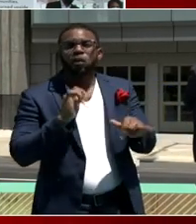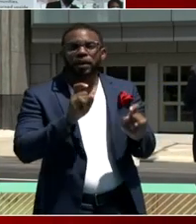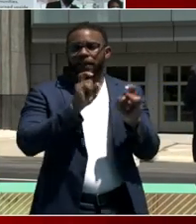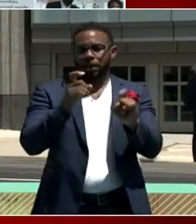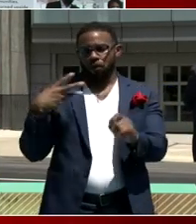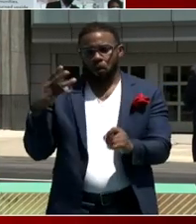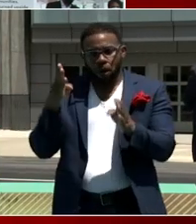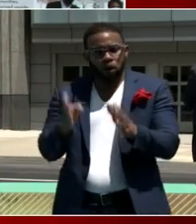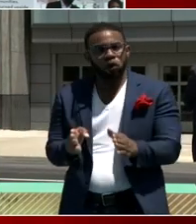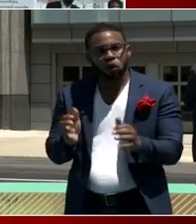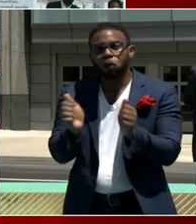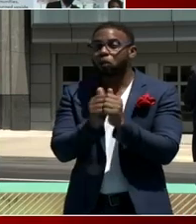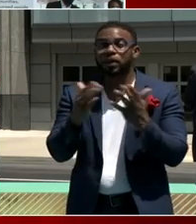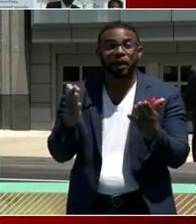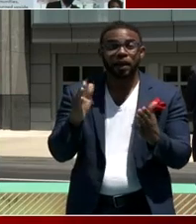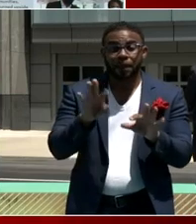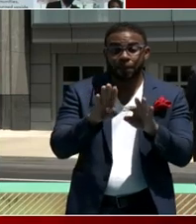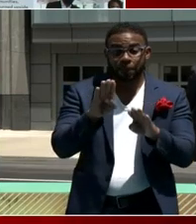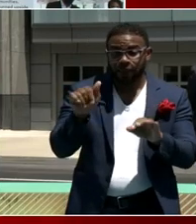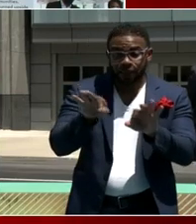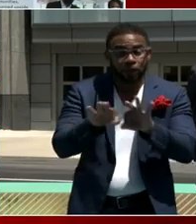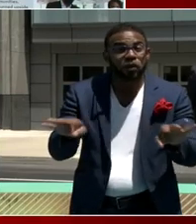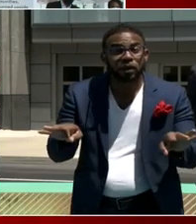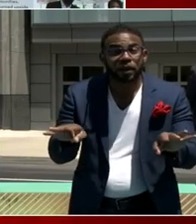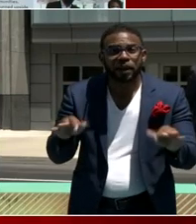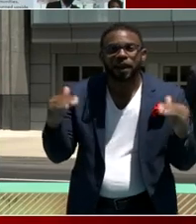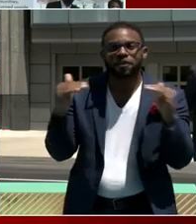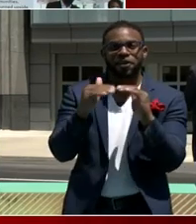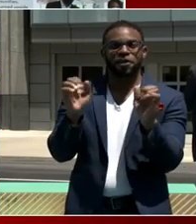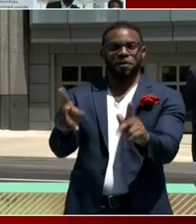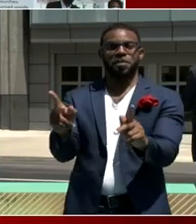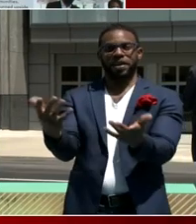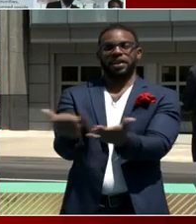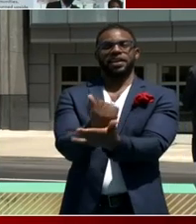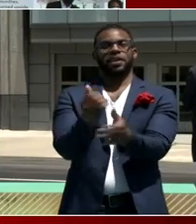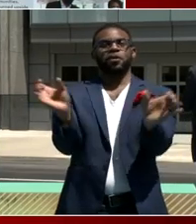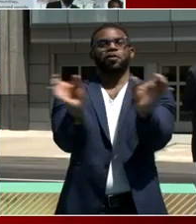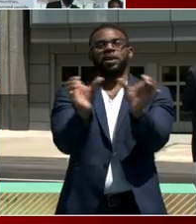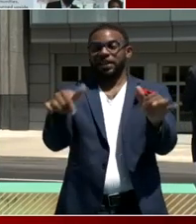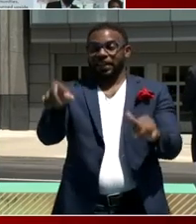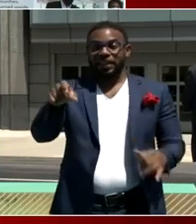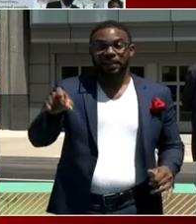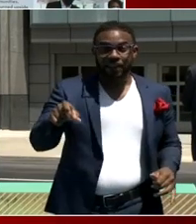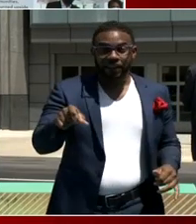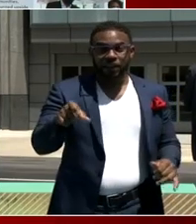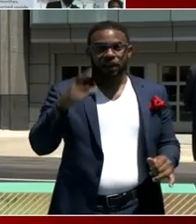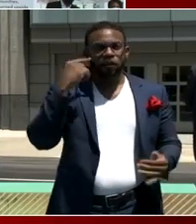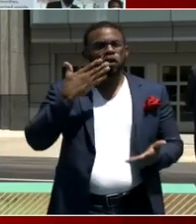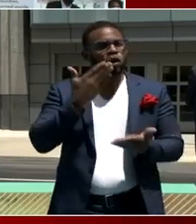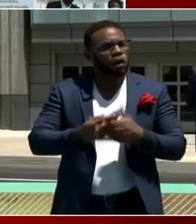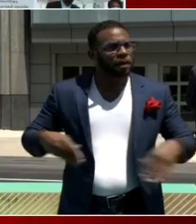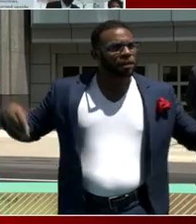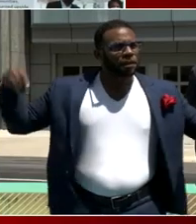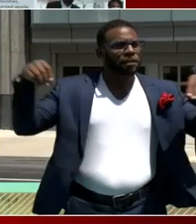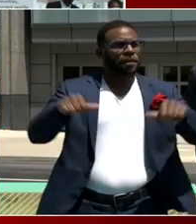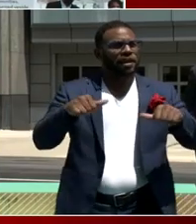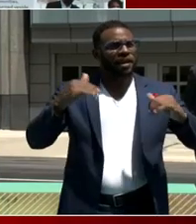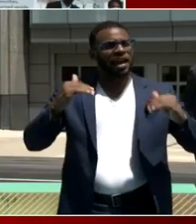give Washingtonians without a bachelor's degree a fair shot at getting credentials they need for